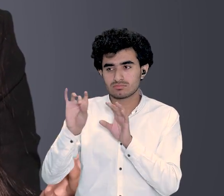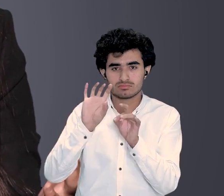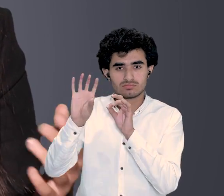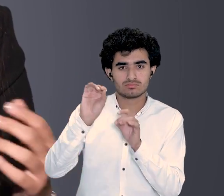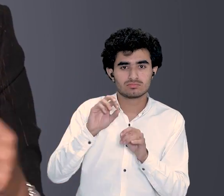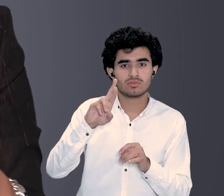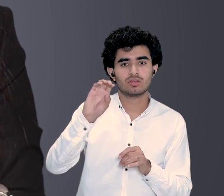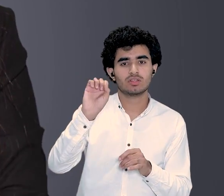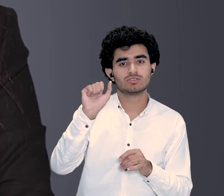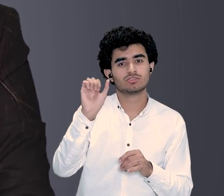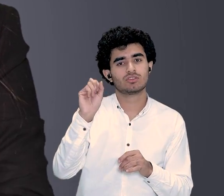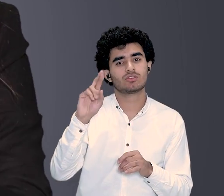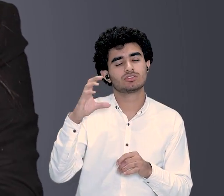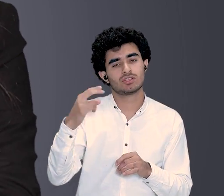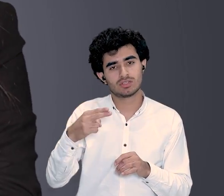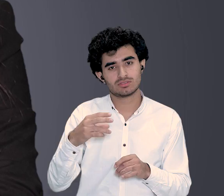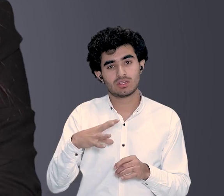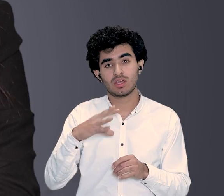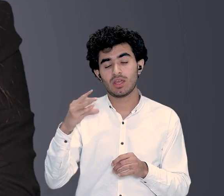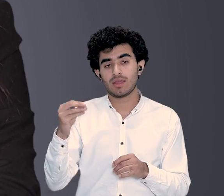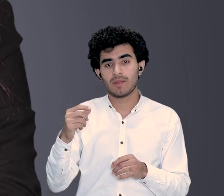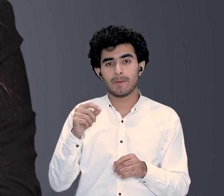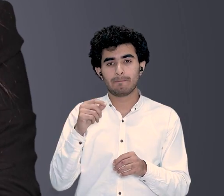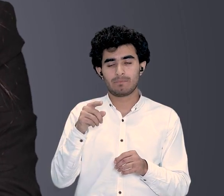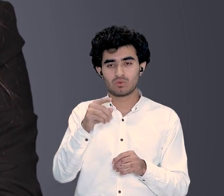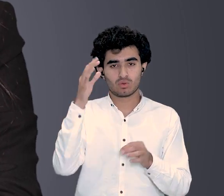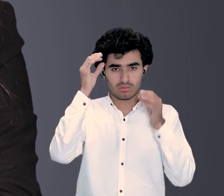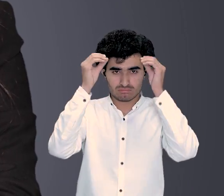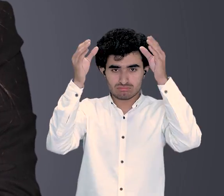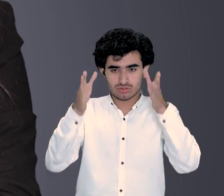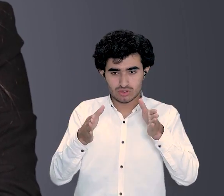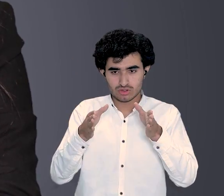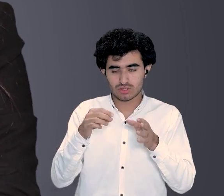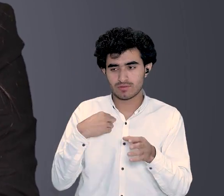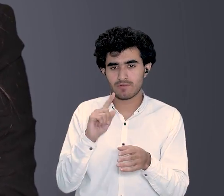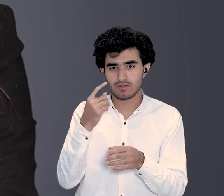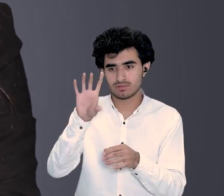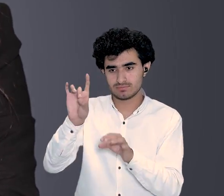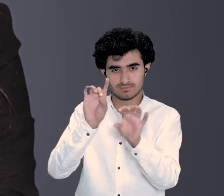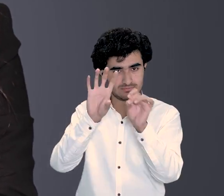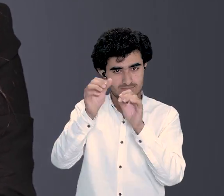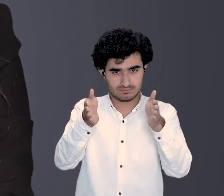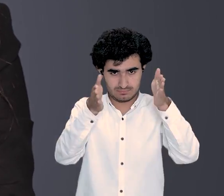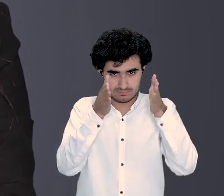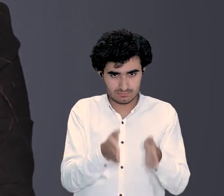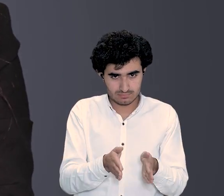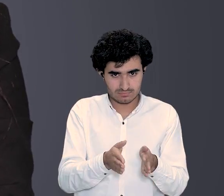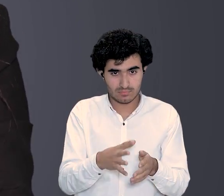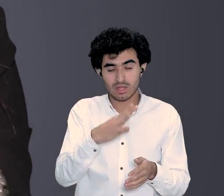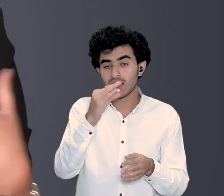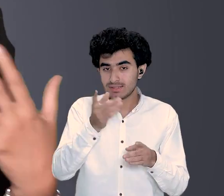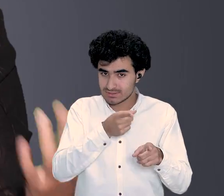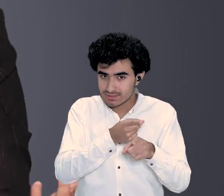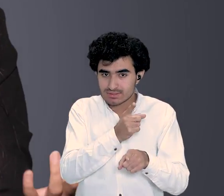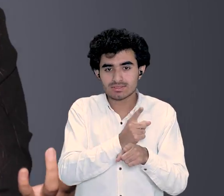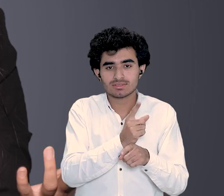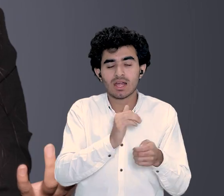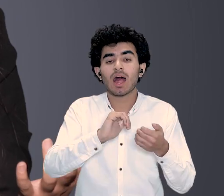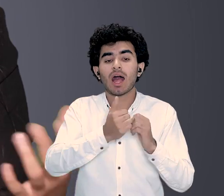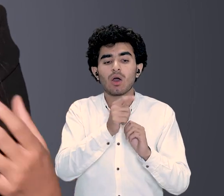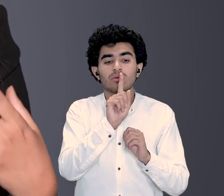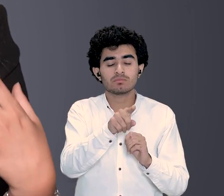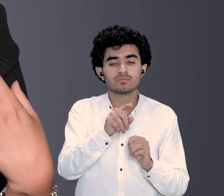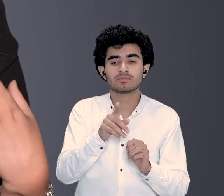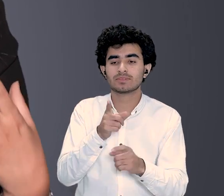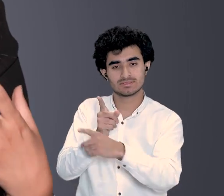teach. And then in terms of curriculum, we thought it would be a really fun and interactive way to engage